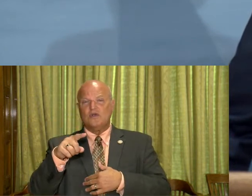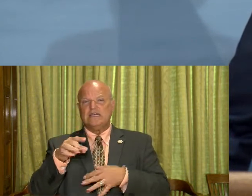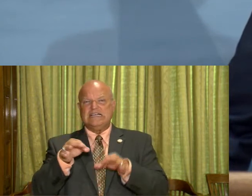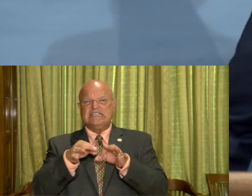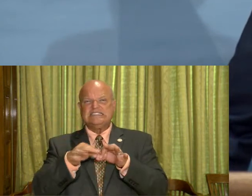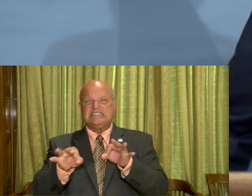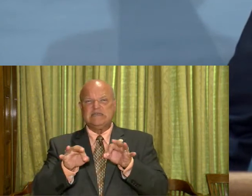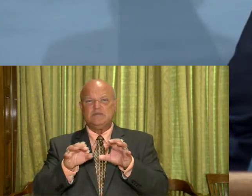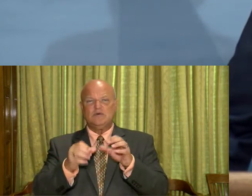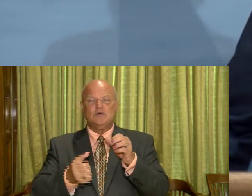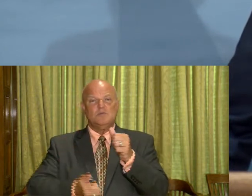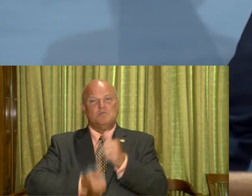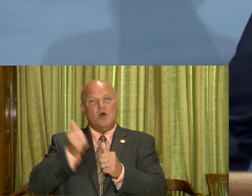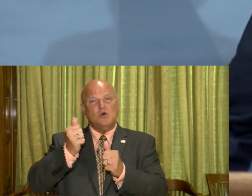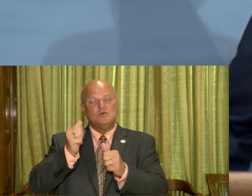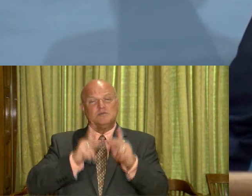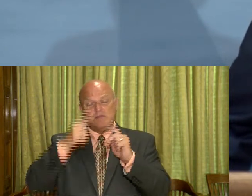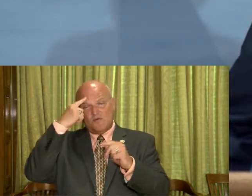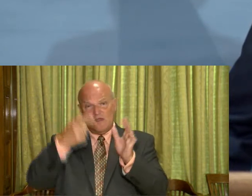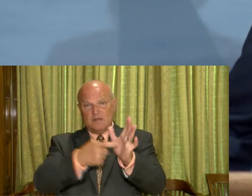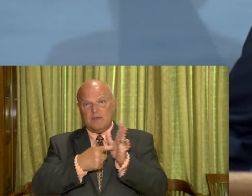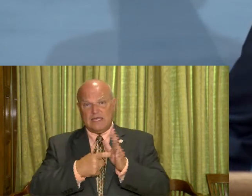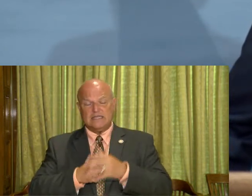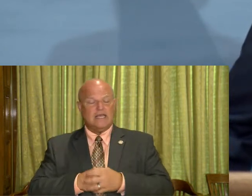this point for the mandate? No, I've not been told that.